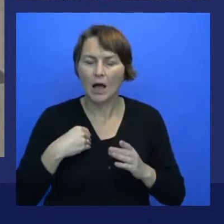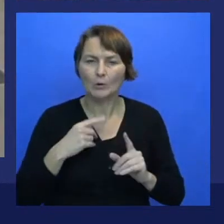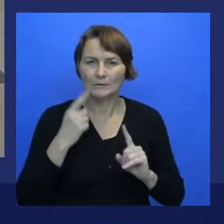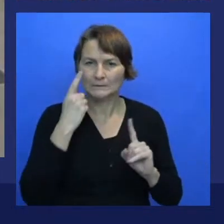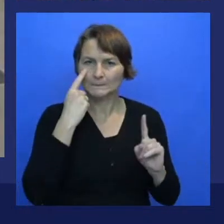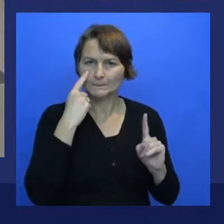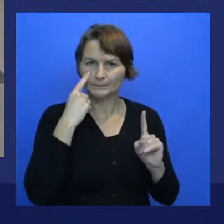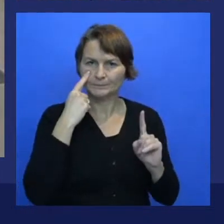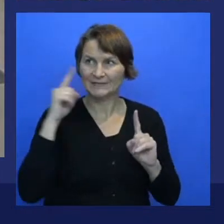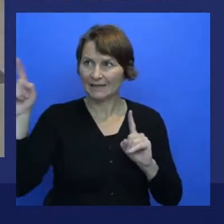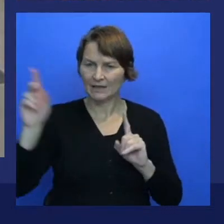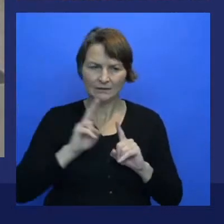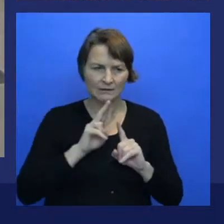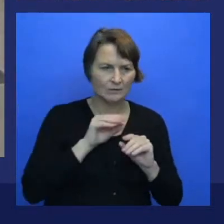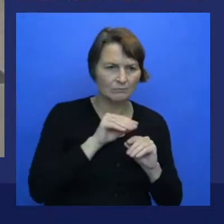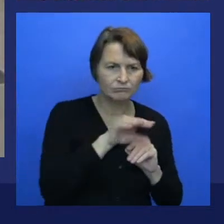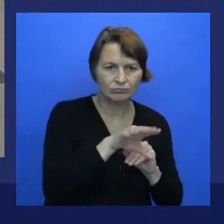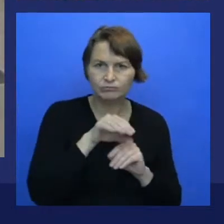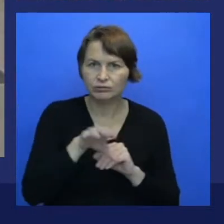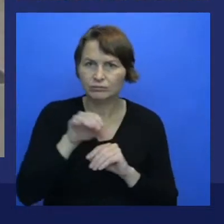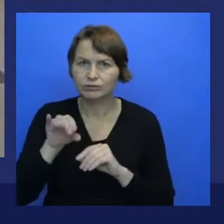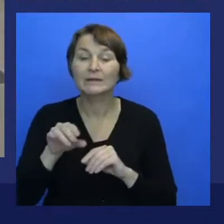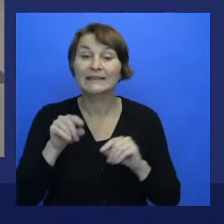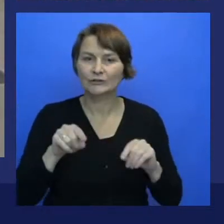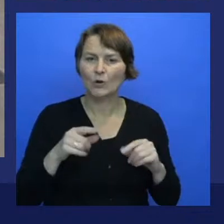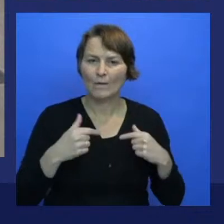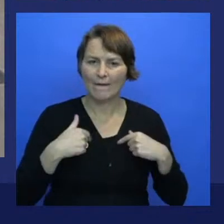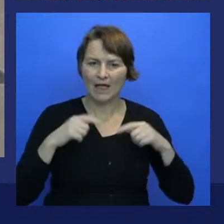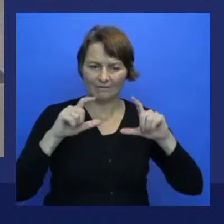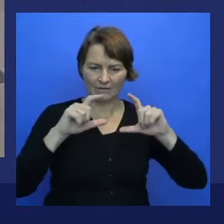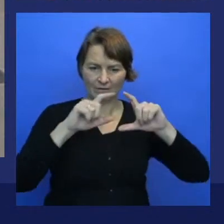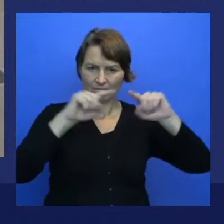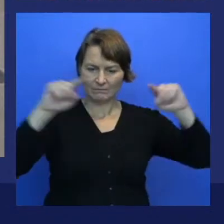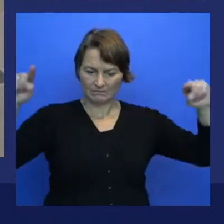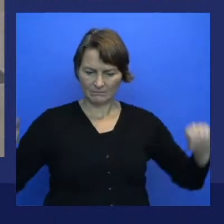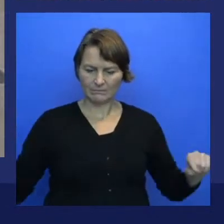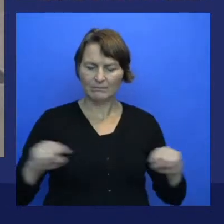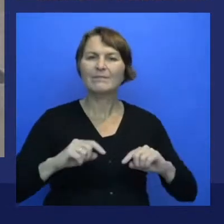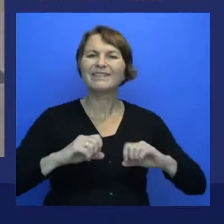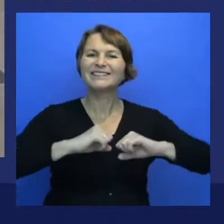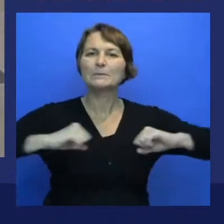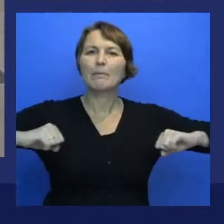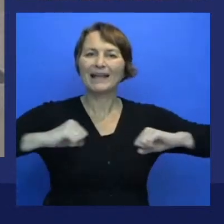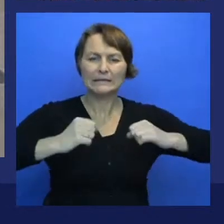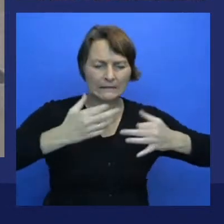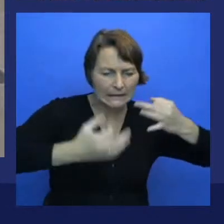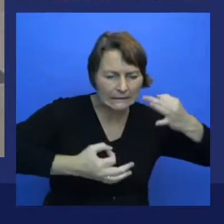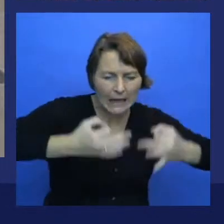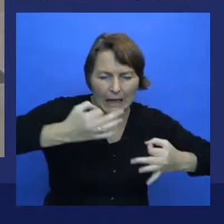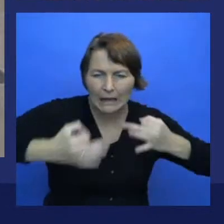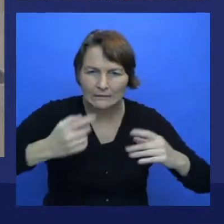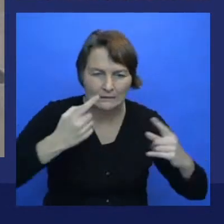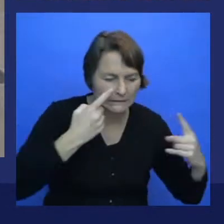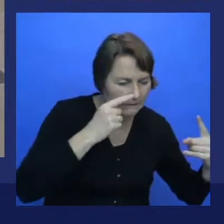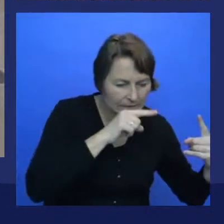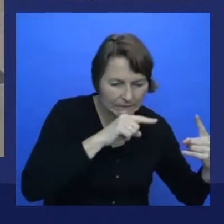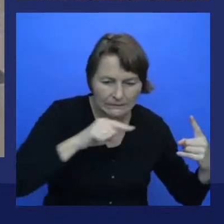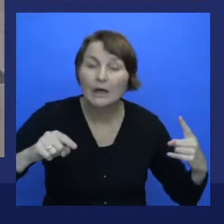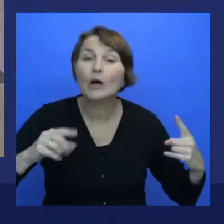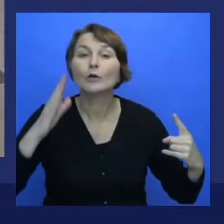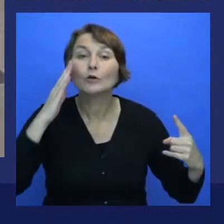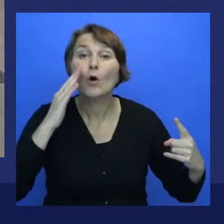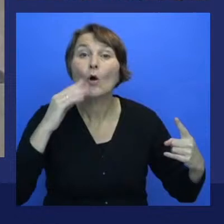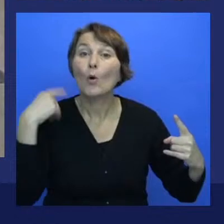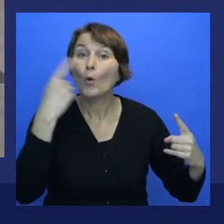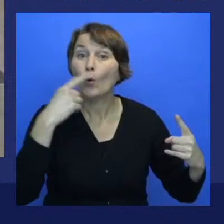information going out, but they can run in a container spatial analysis, and they know who's coming, they know when people are coming in, how many people